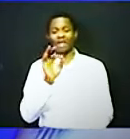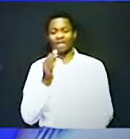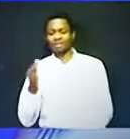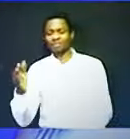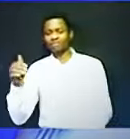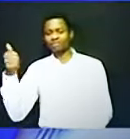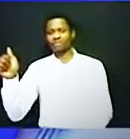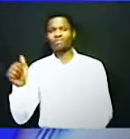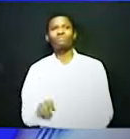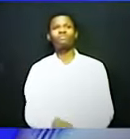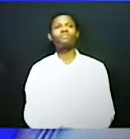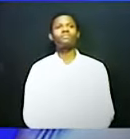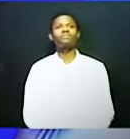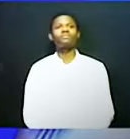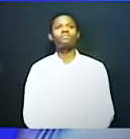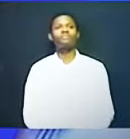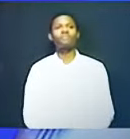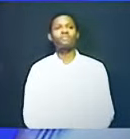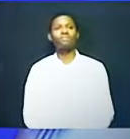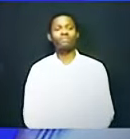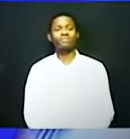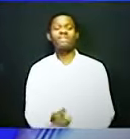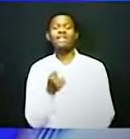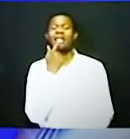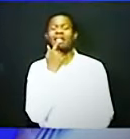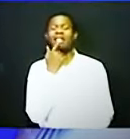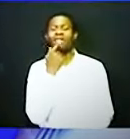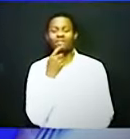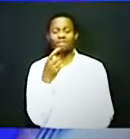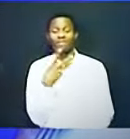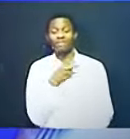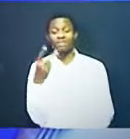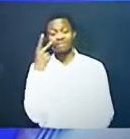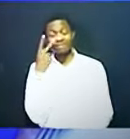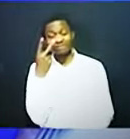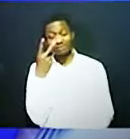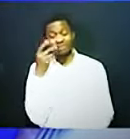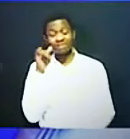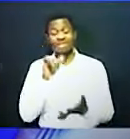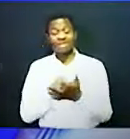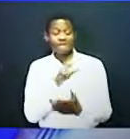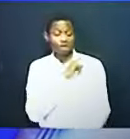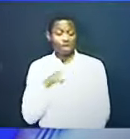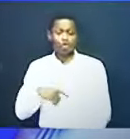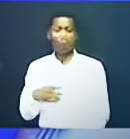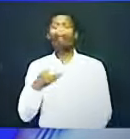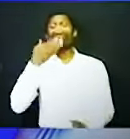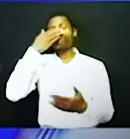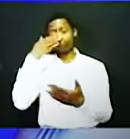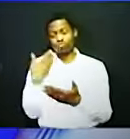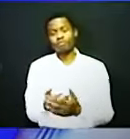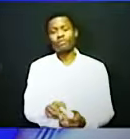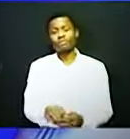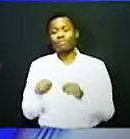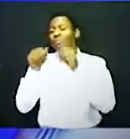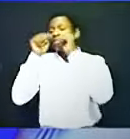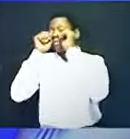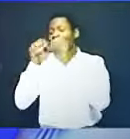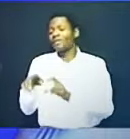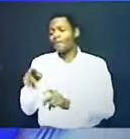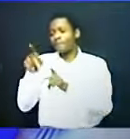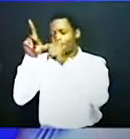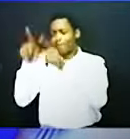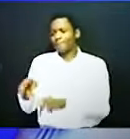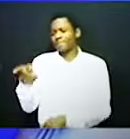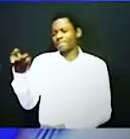9 to 10. Taste and see that the Lord is good. Blessed is the one